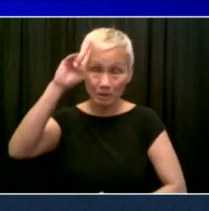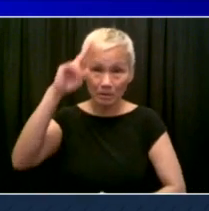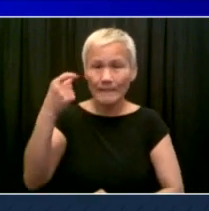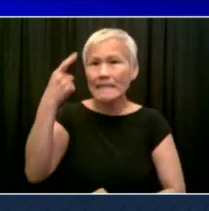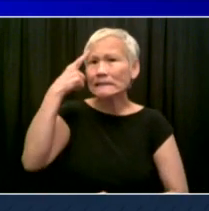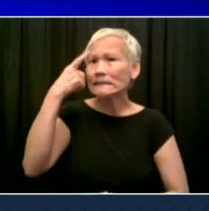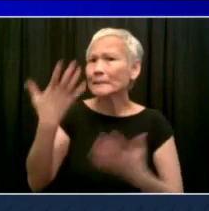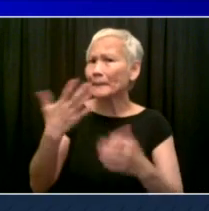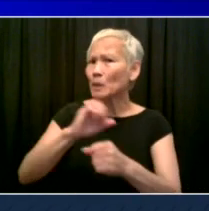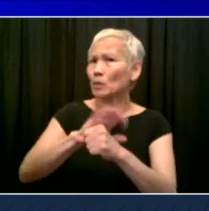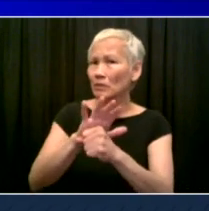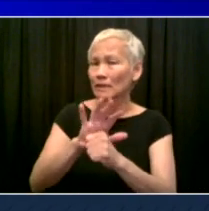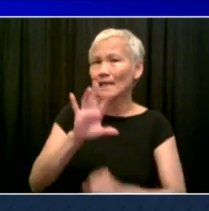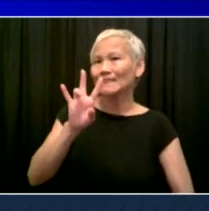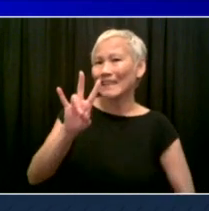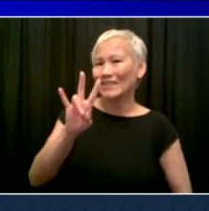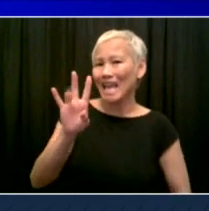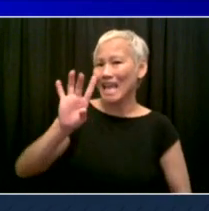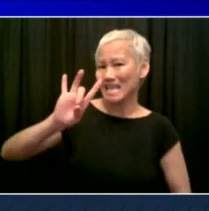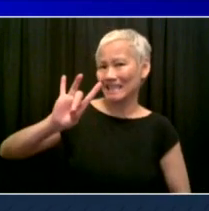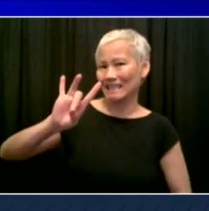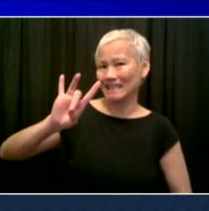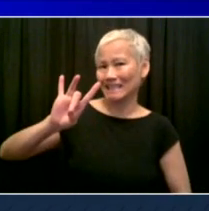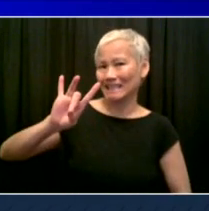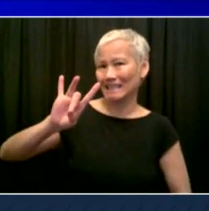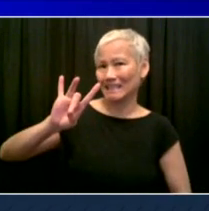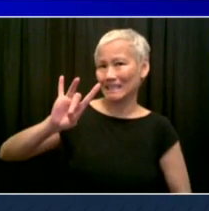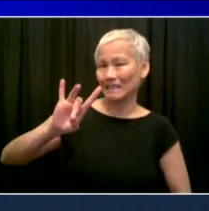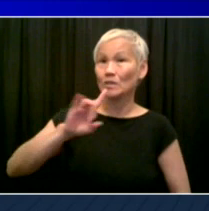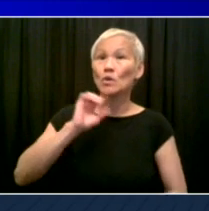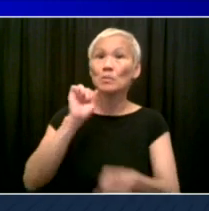78 patients. Confirmed positivity level of